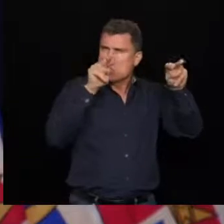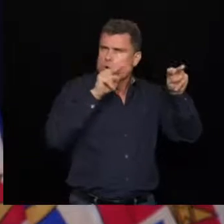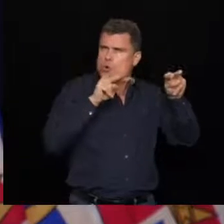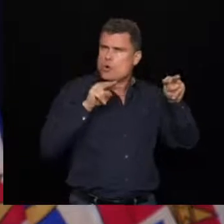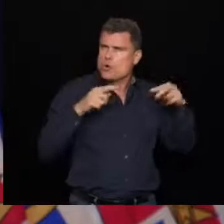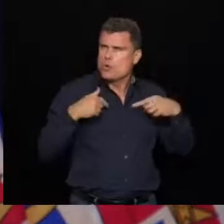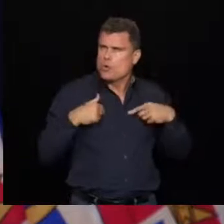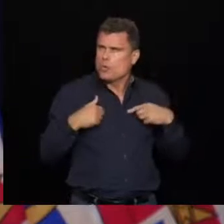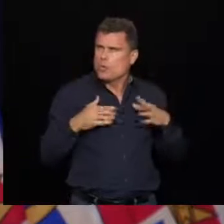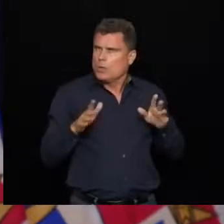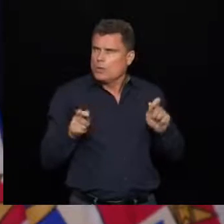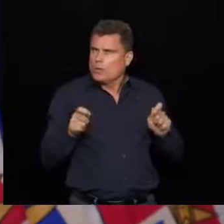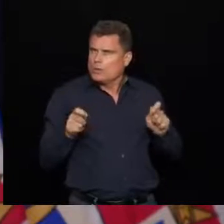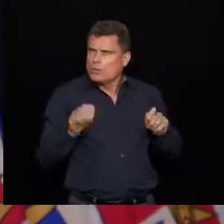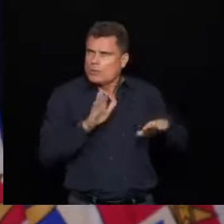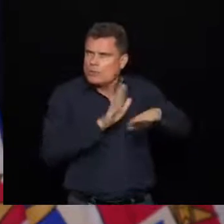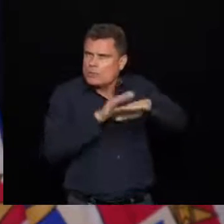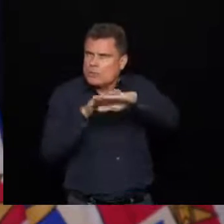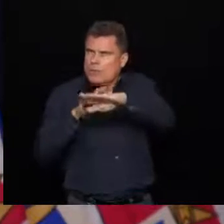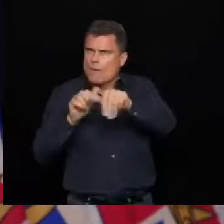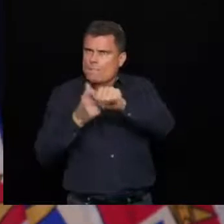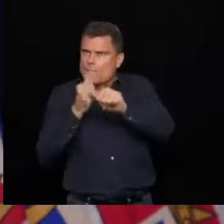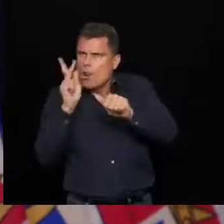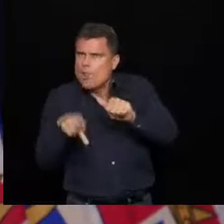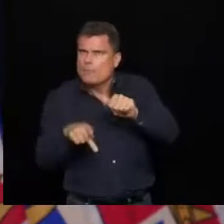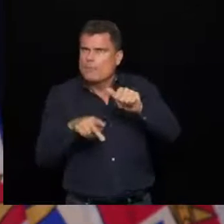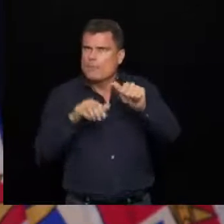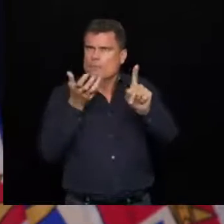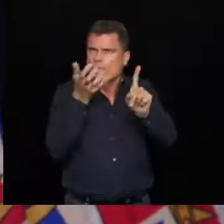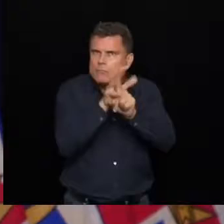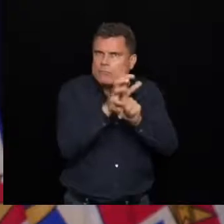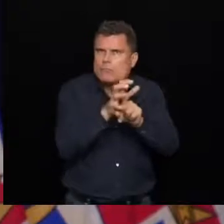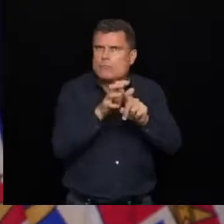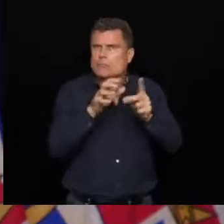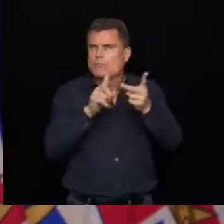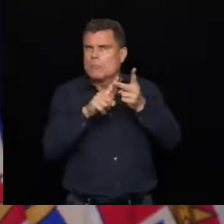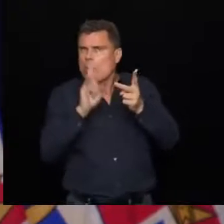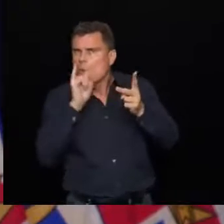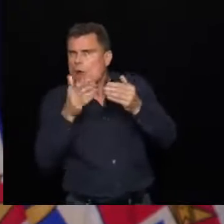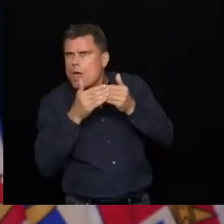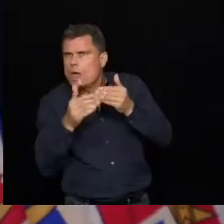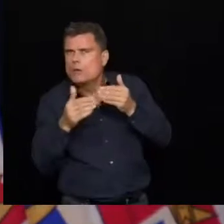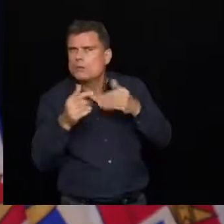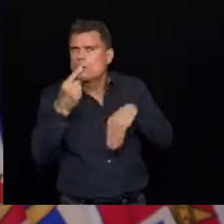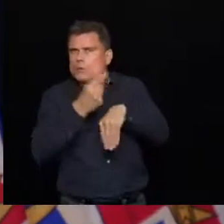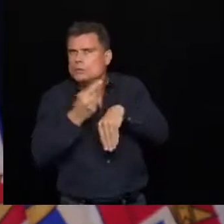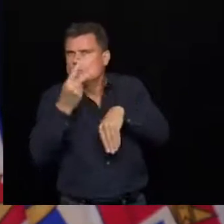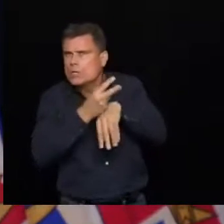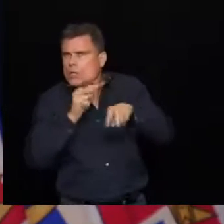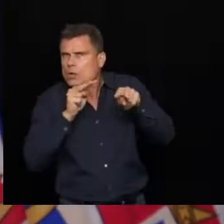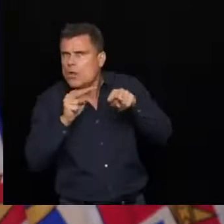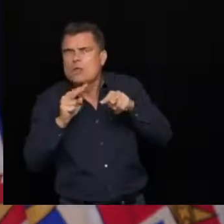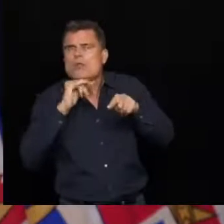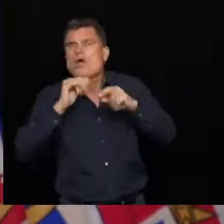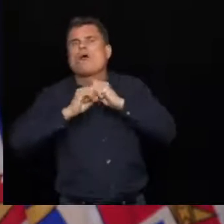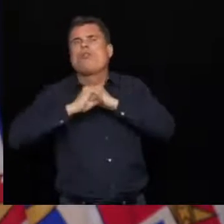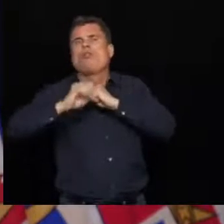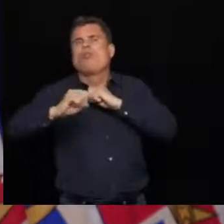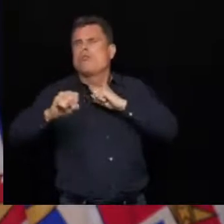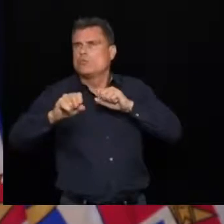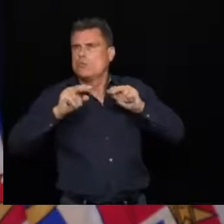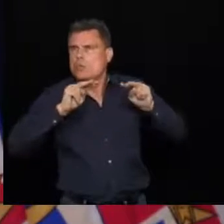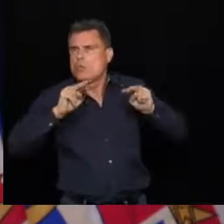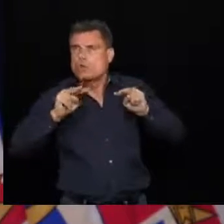an appropriate period of time, usually within a day or two? Are we able to find all of the contacts? Do we have the resources